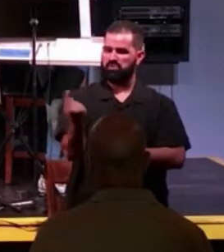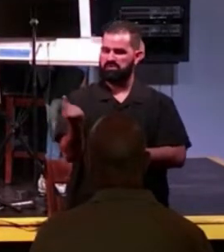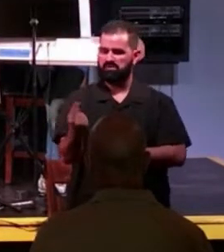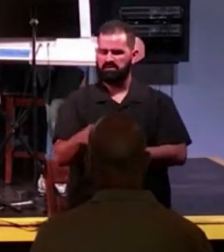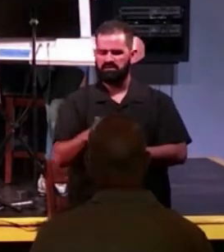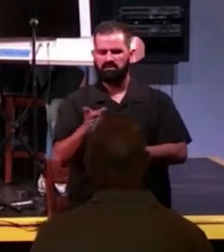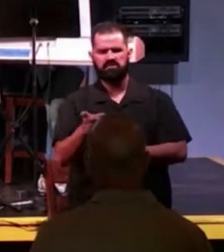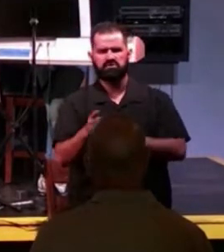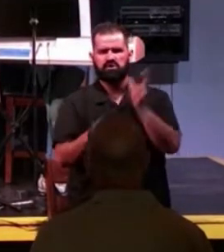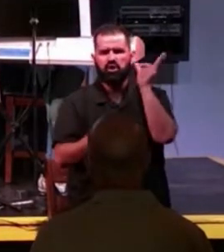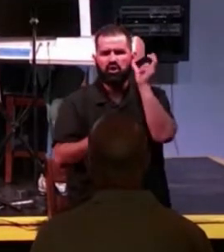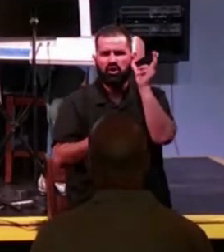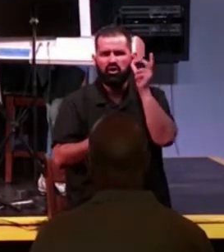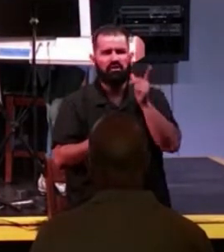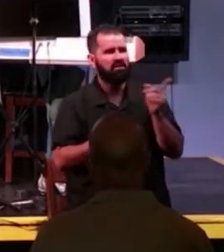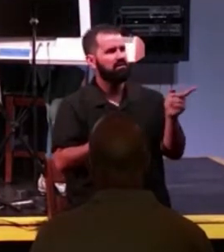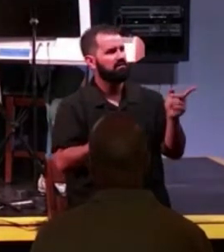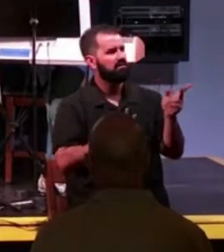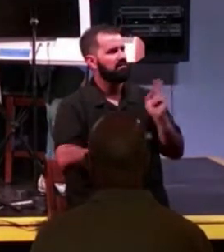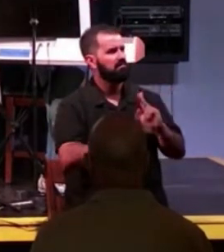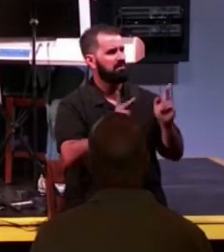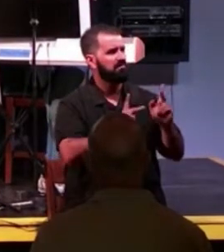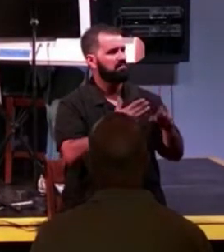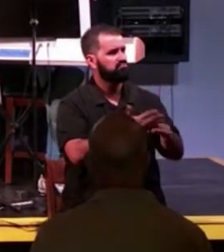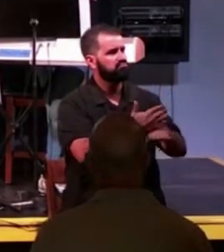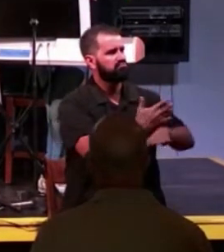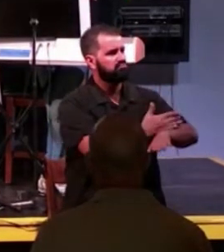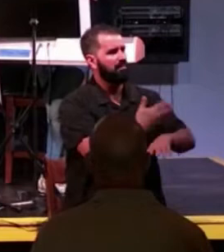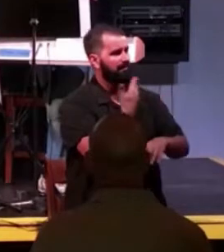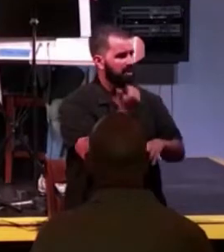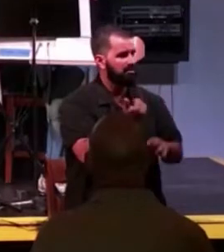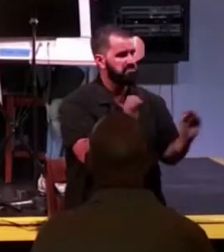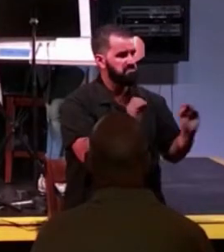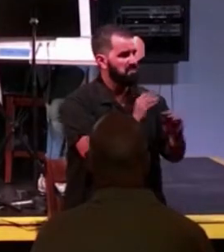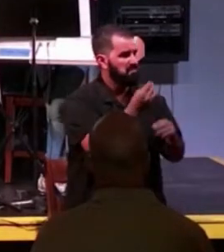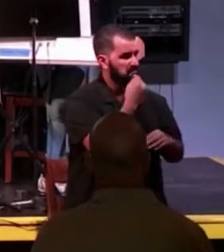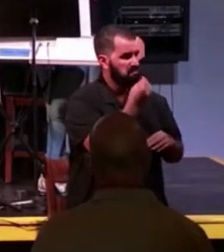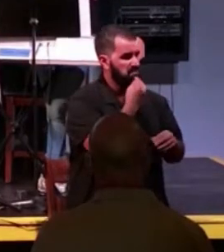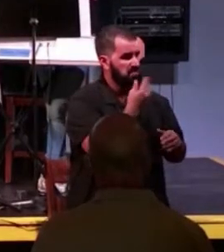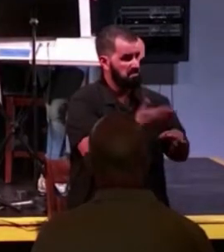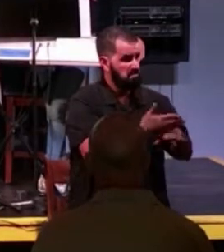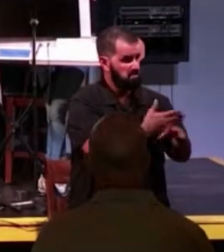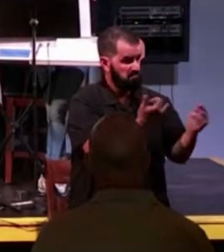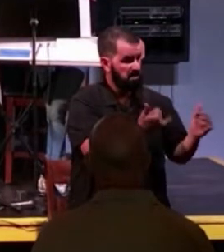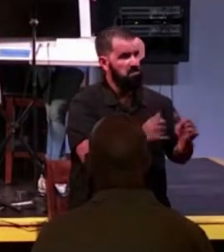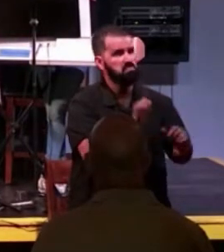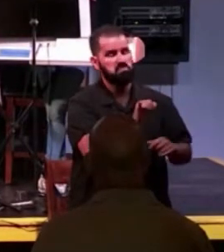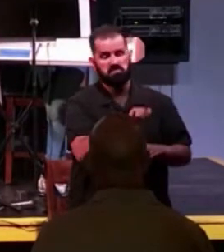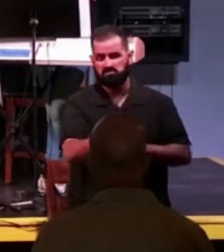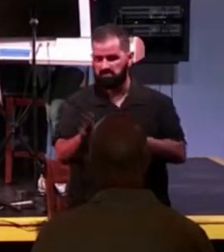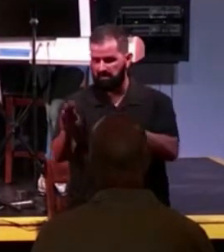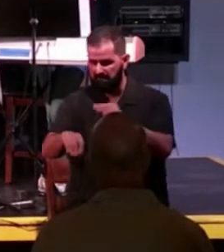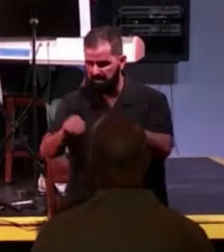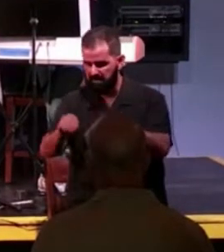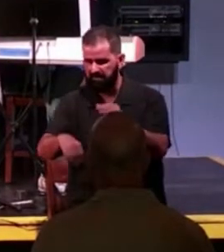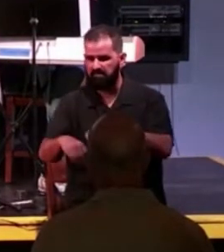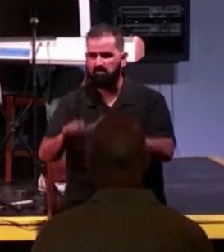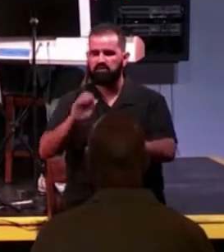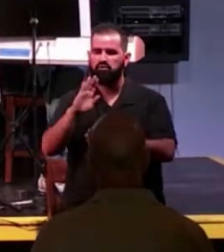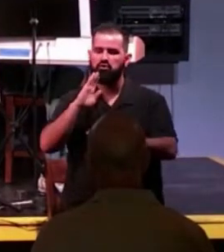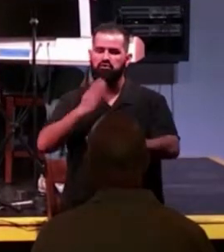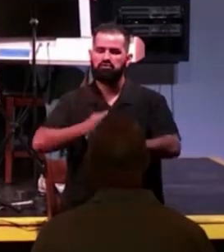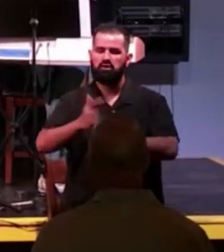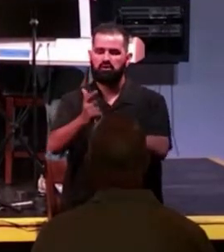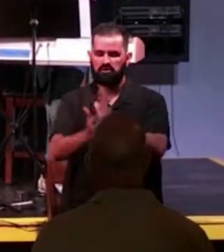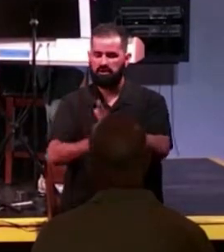people, providing food for them, Naomi and her daughters-in-law prepared to return home from there. Some of you